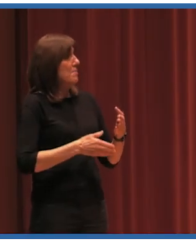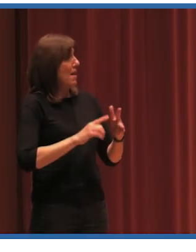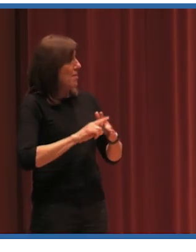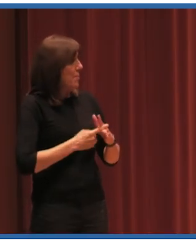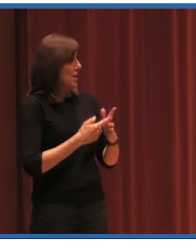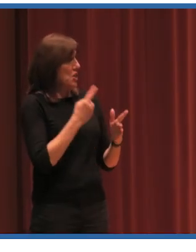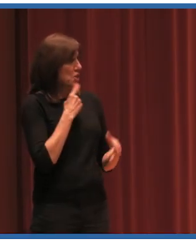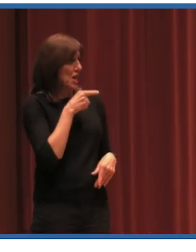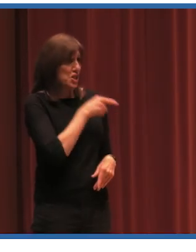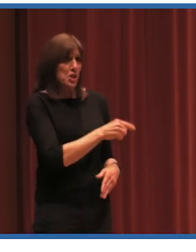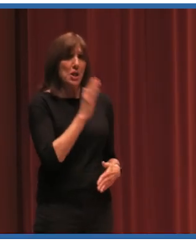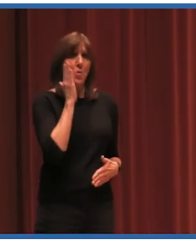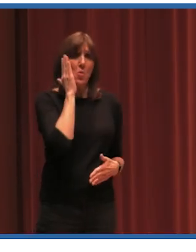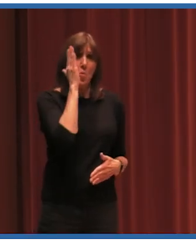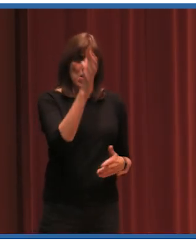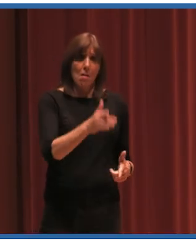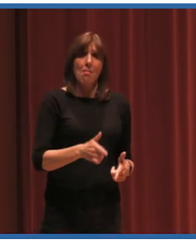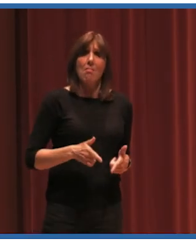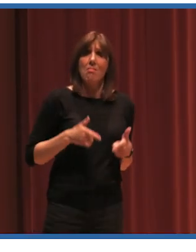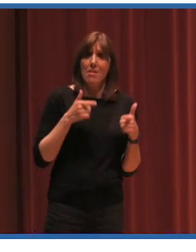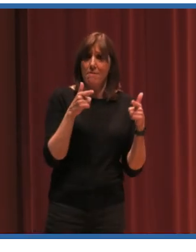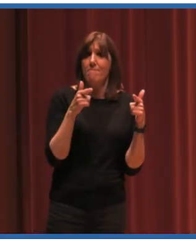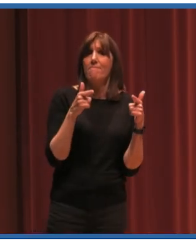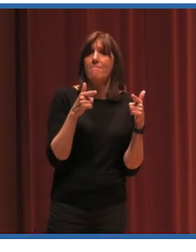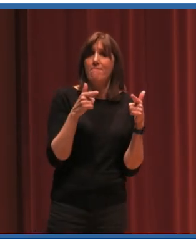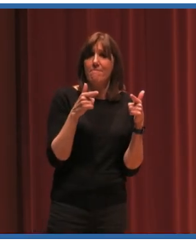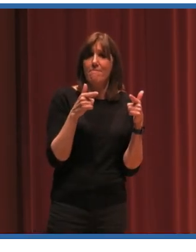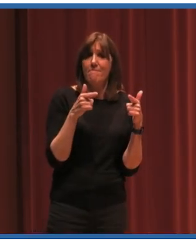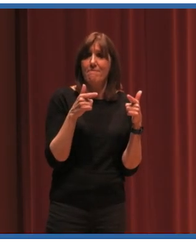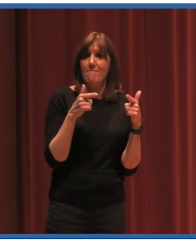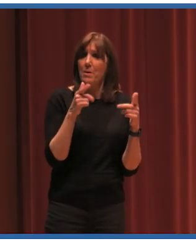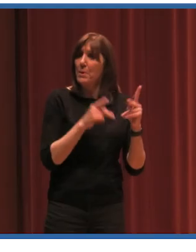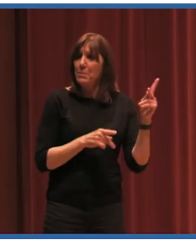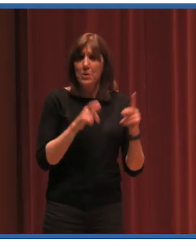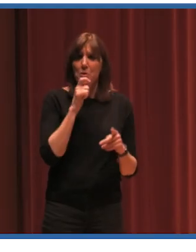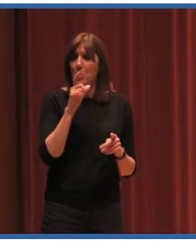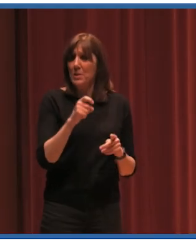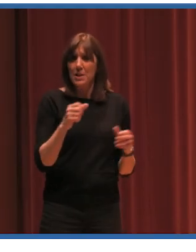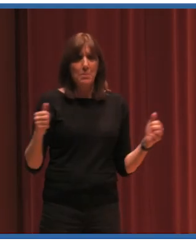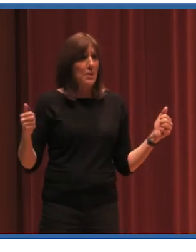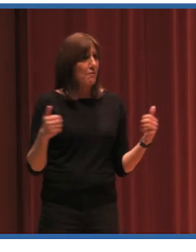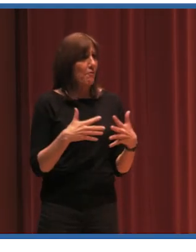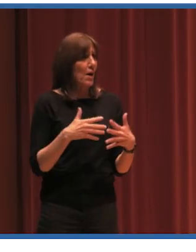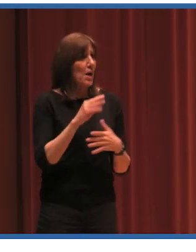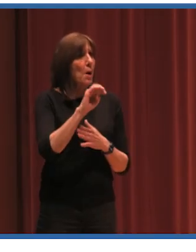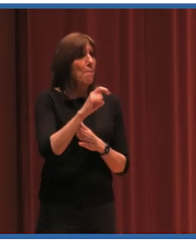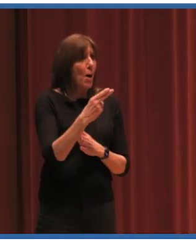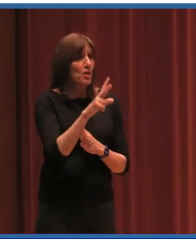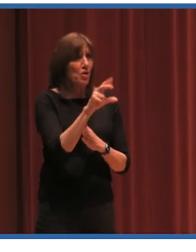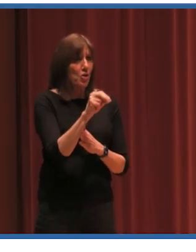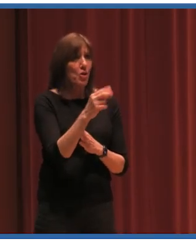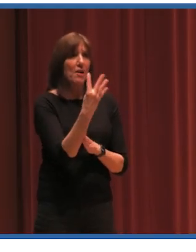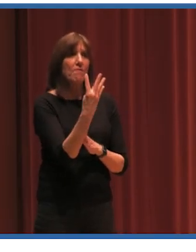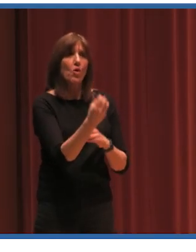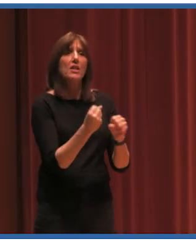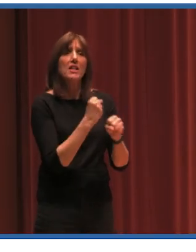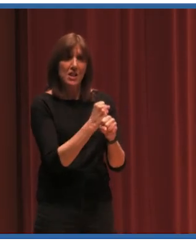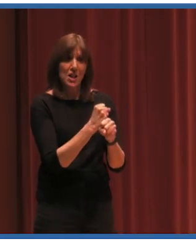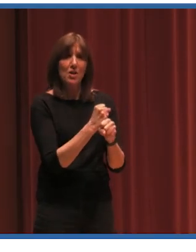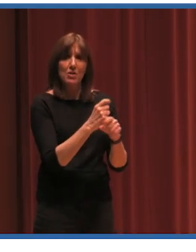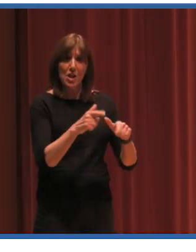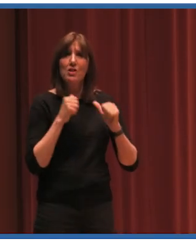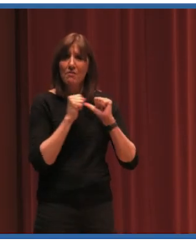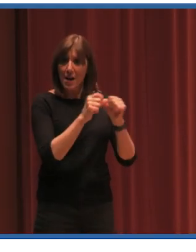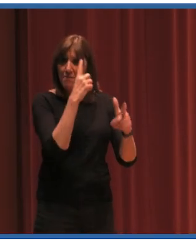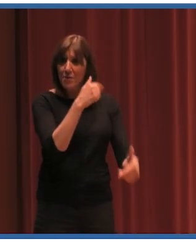So people need to know that and not be afraid. March 30th, it'll be 14 years. And I am glad to